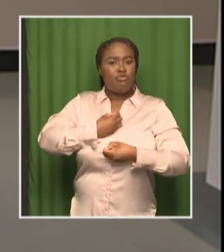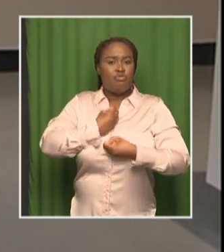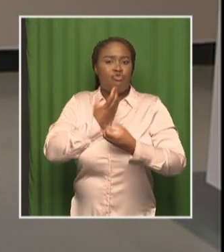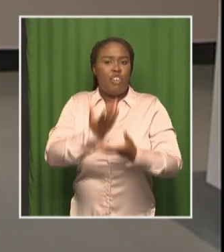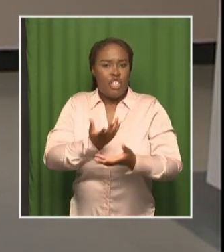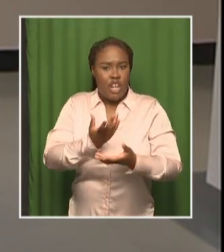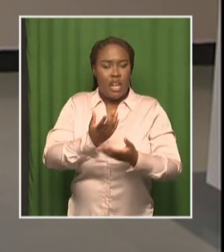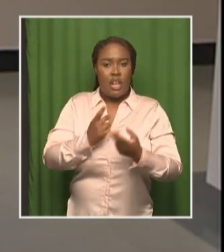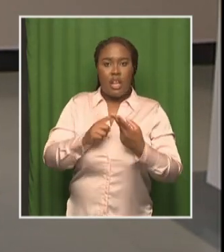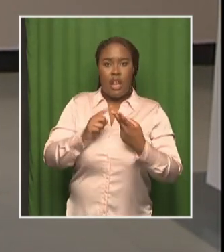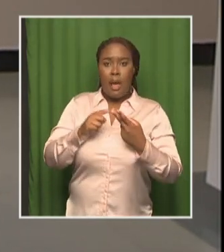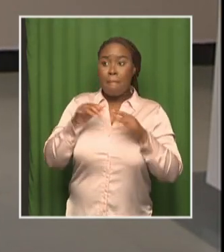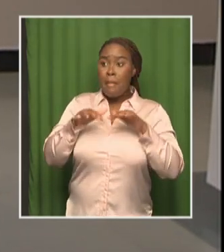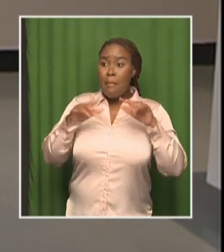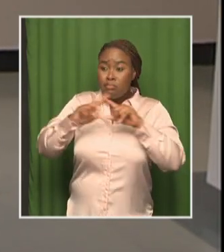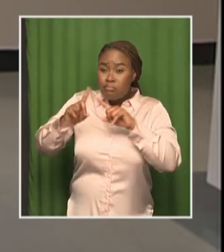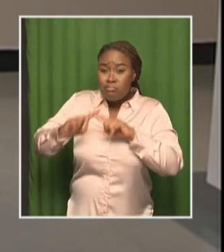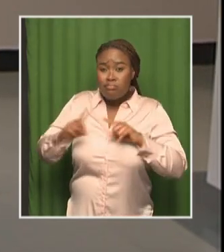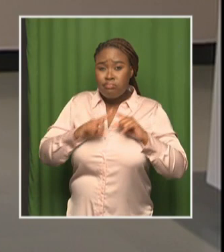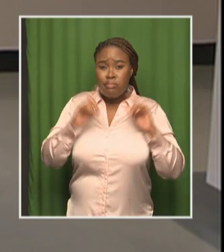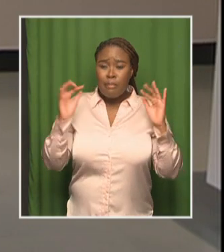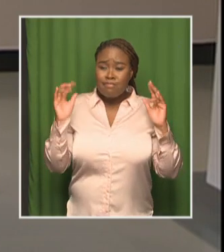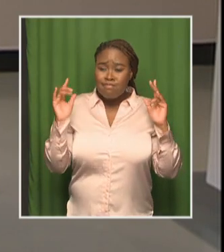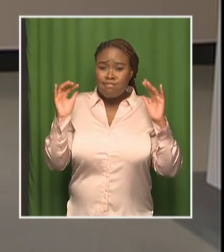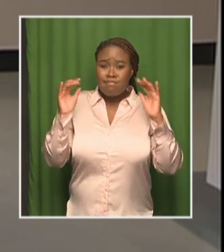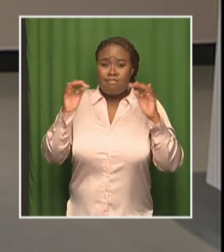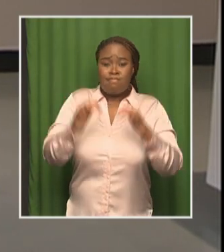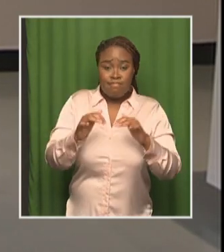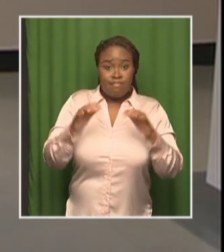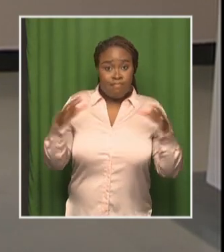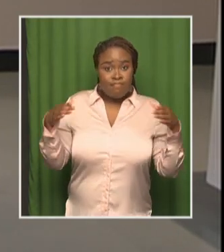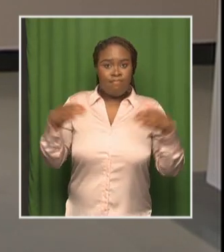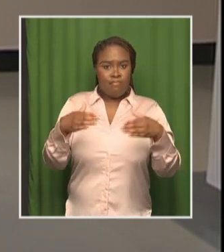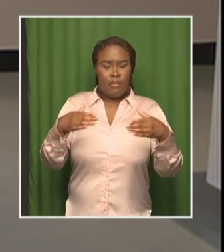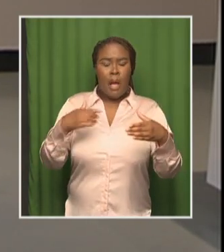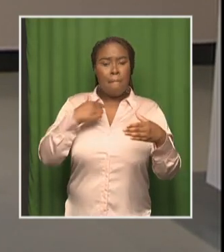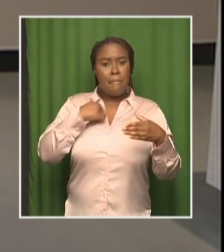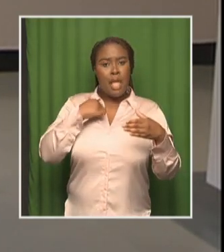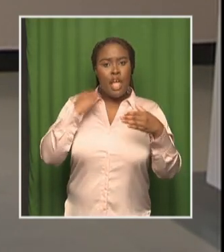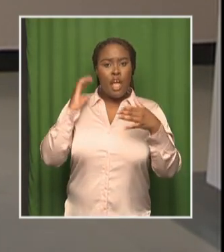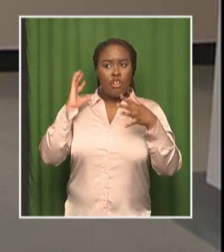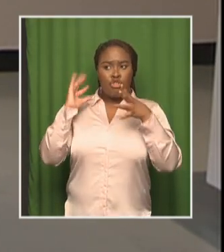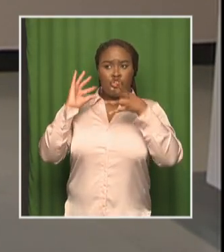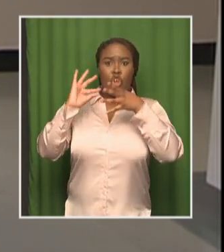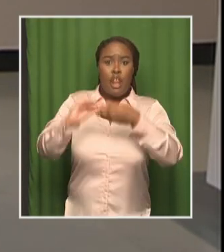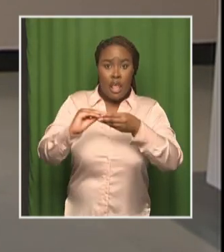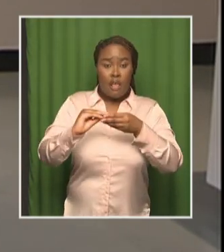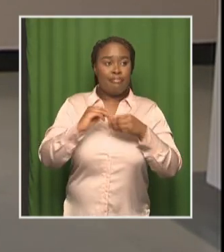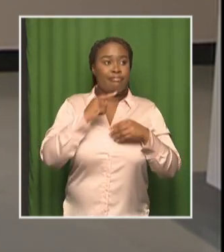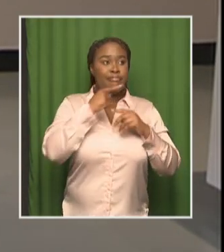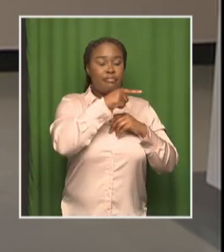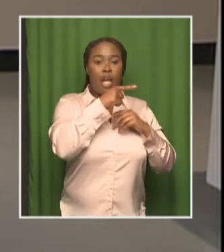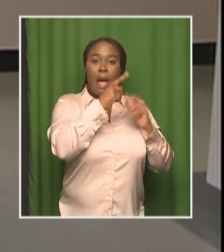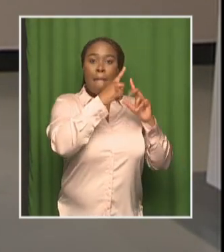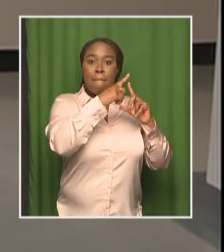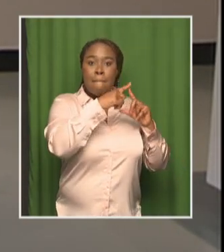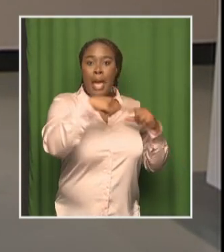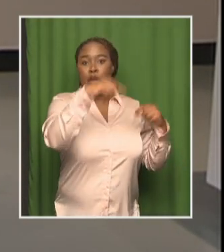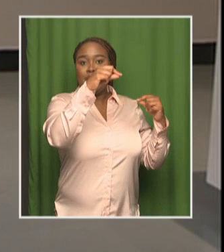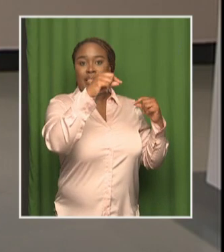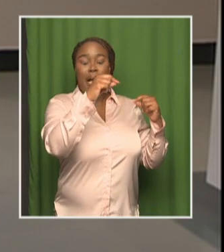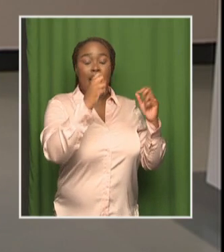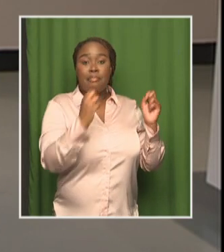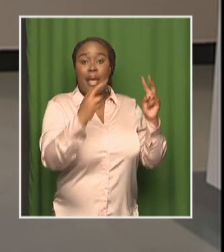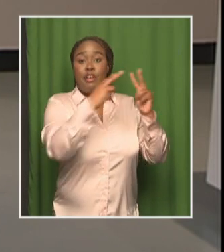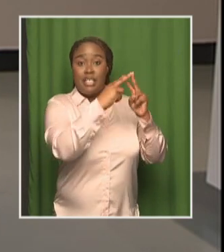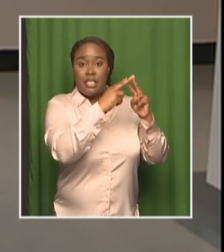people together, about my journey, about how I came back, from moving from Paris, going to the US, coming